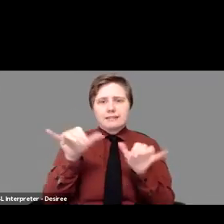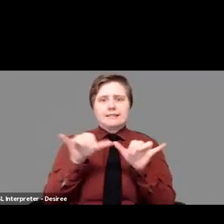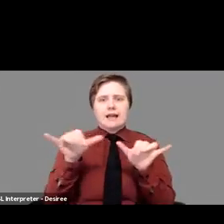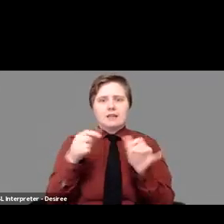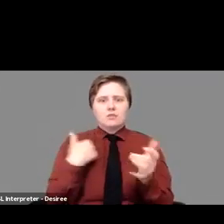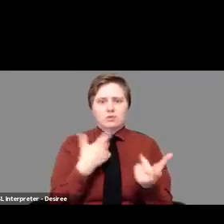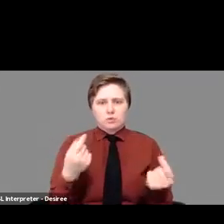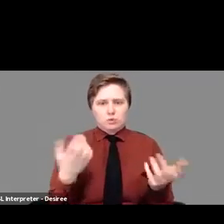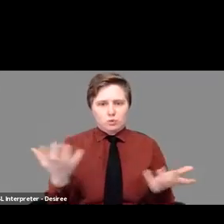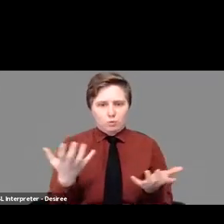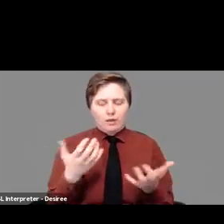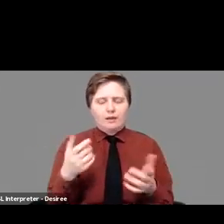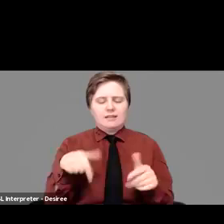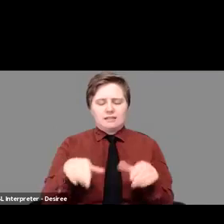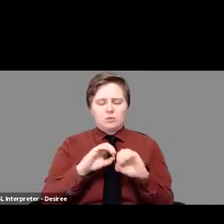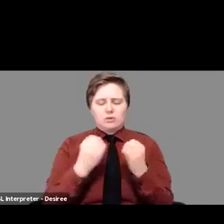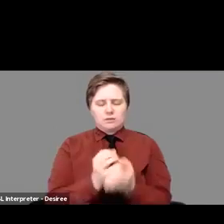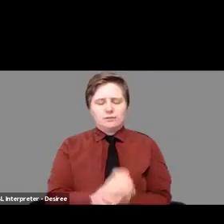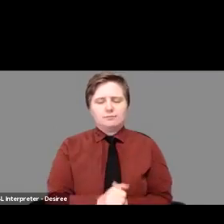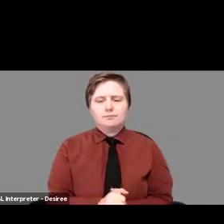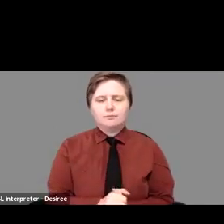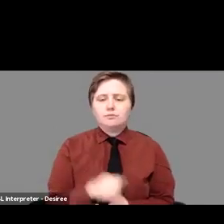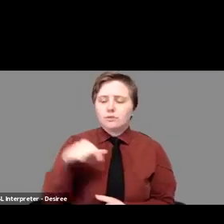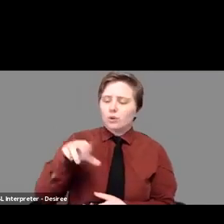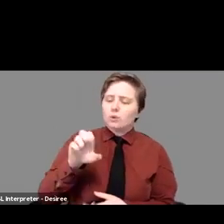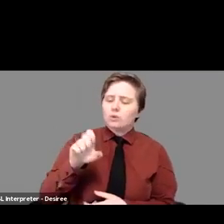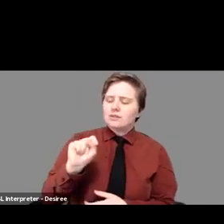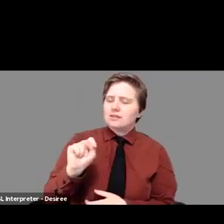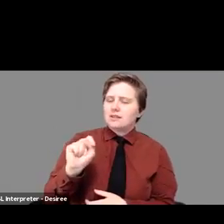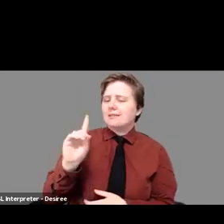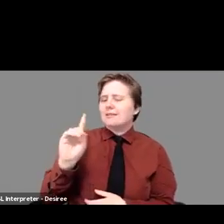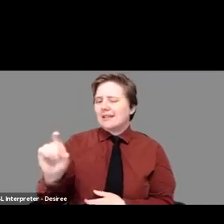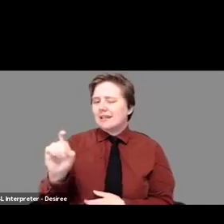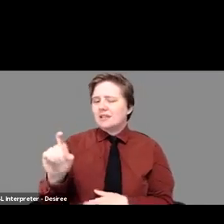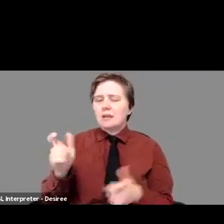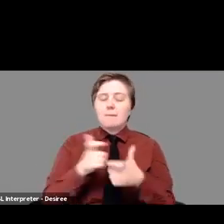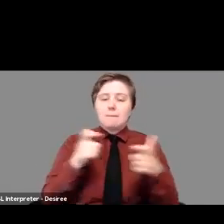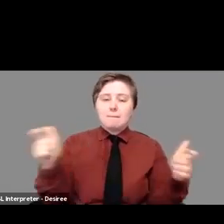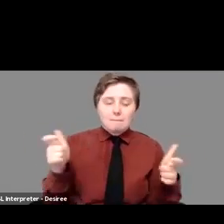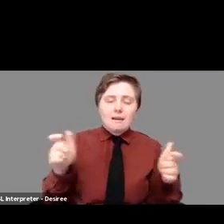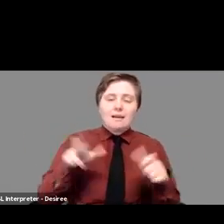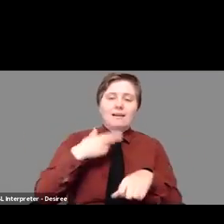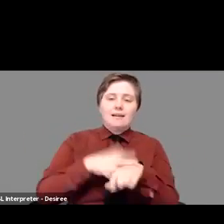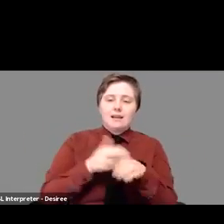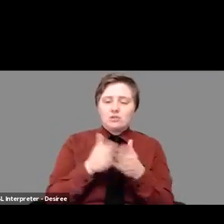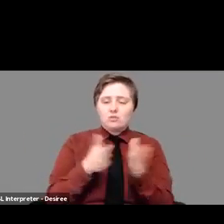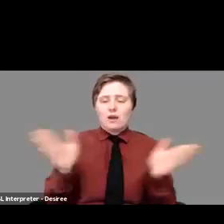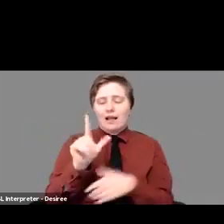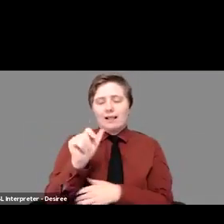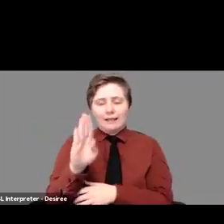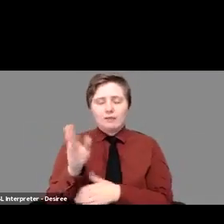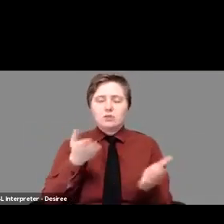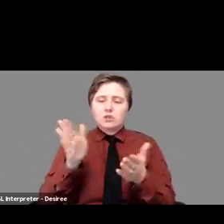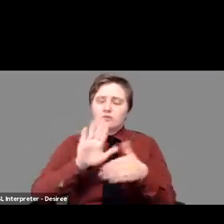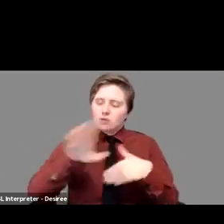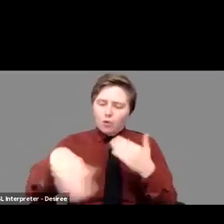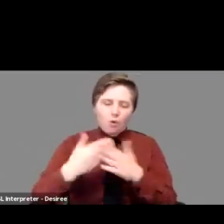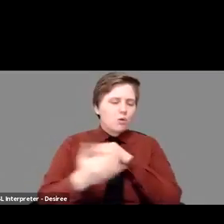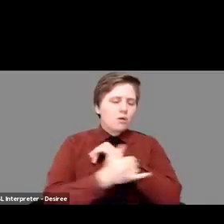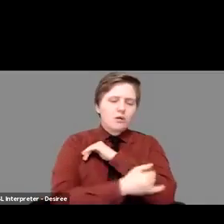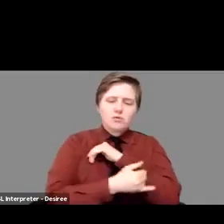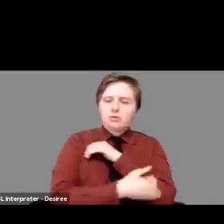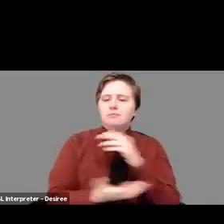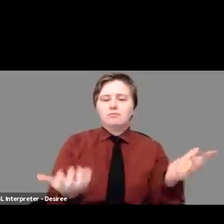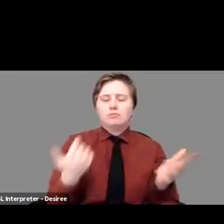we're doing as an organization. You know, Quest Diagnostics is a very large national laboratory with services all across the United States.